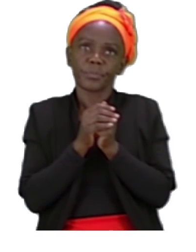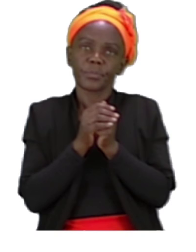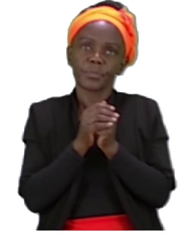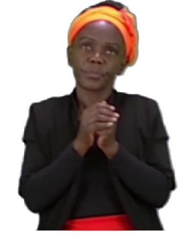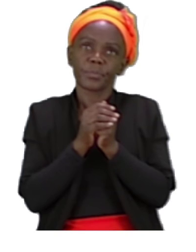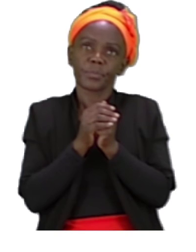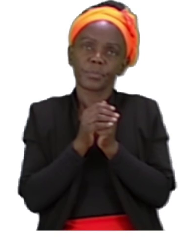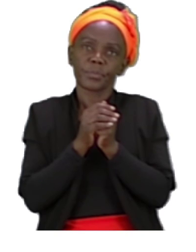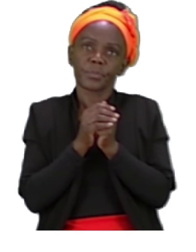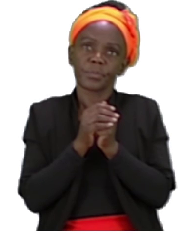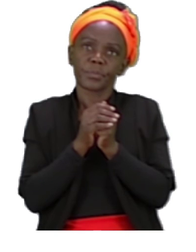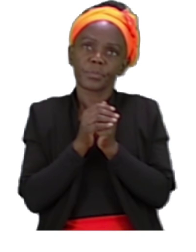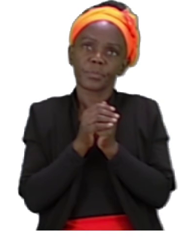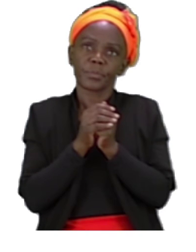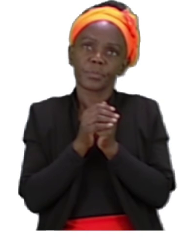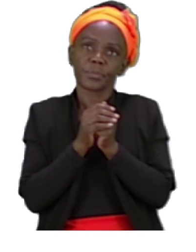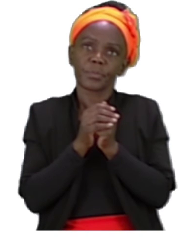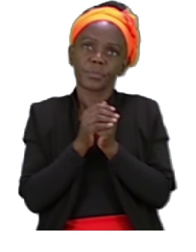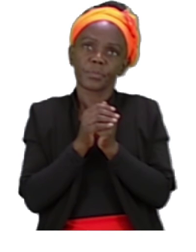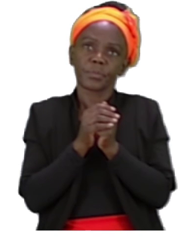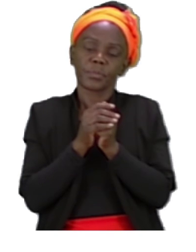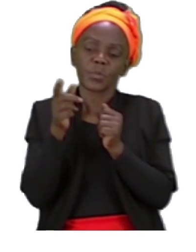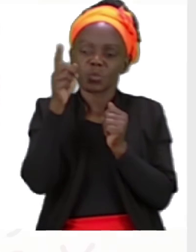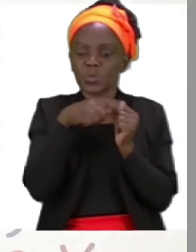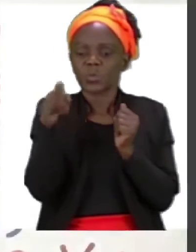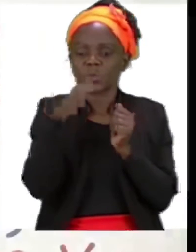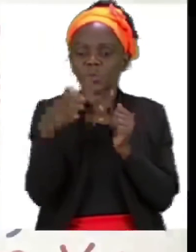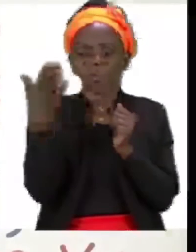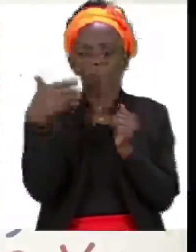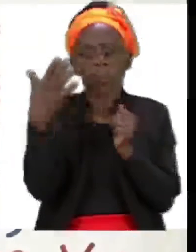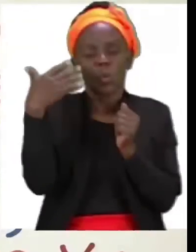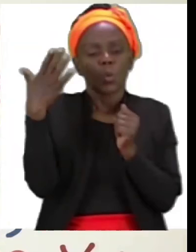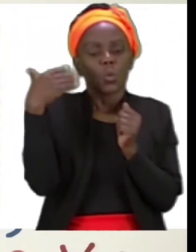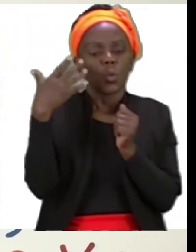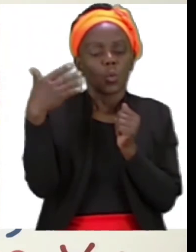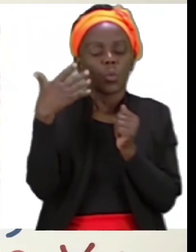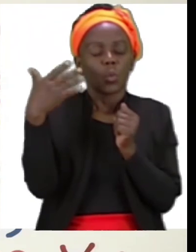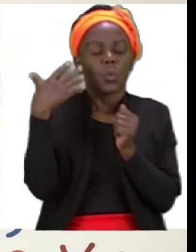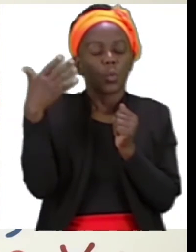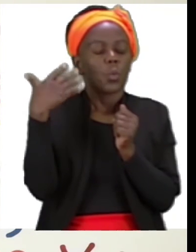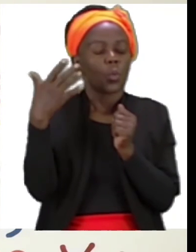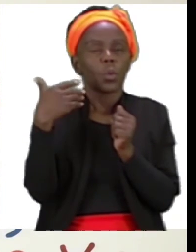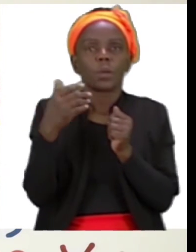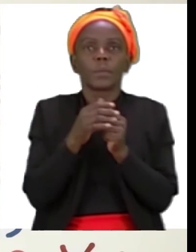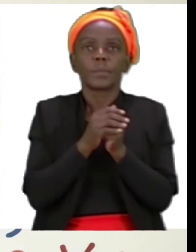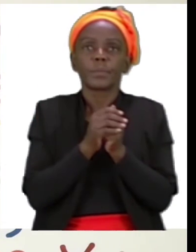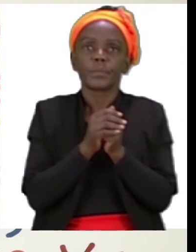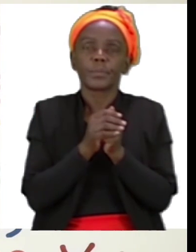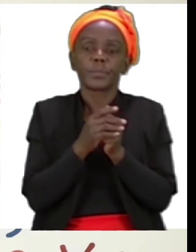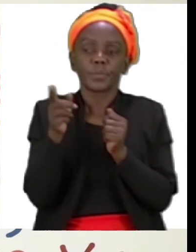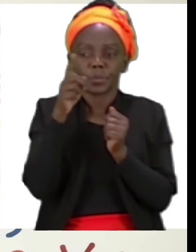the letters to make the word fan. Now let's say the word slowly so we can see which sound it